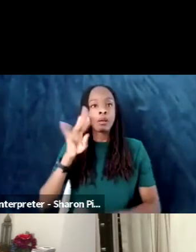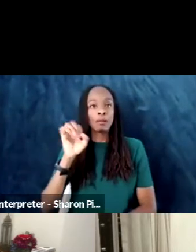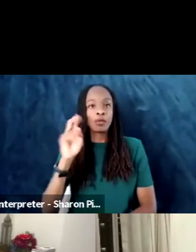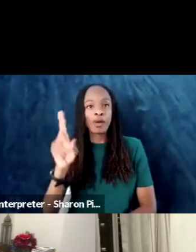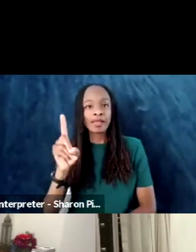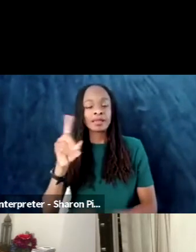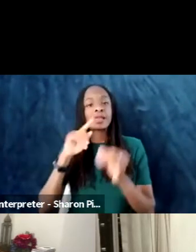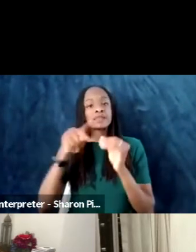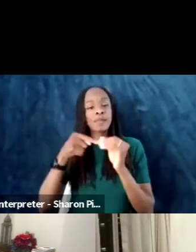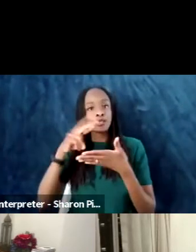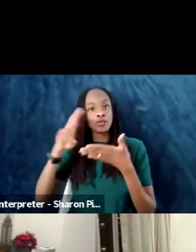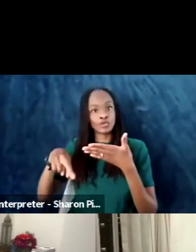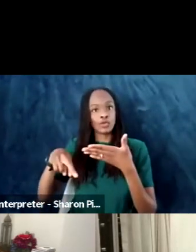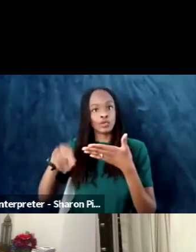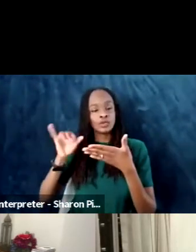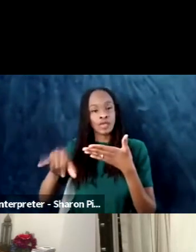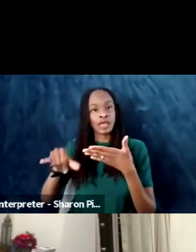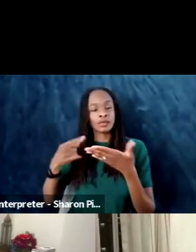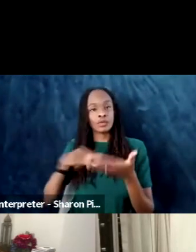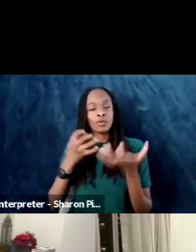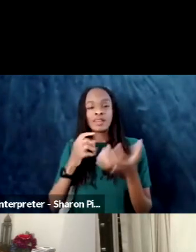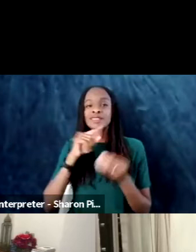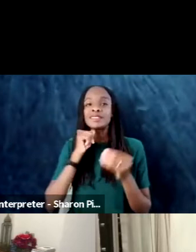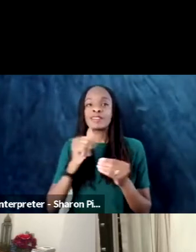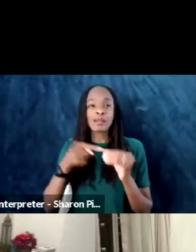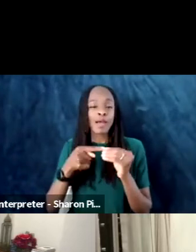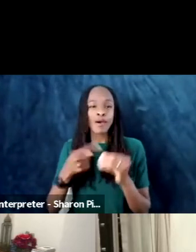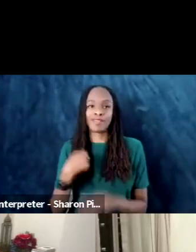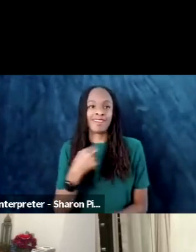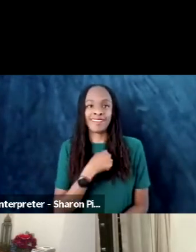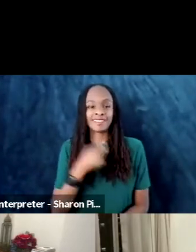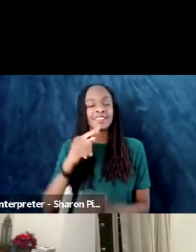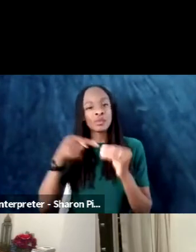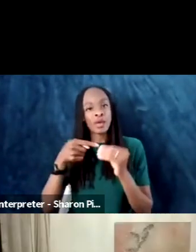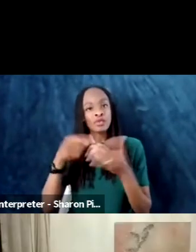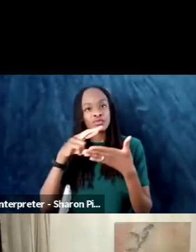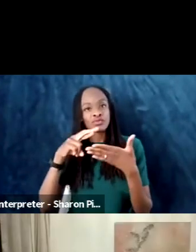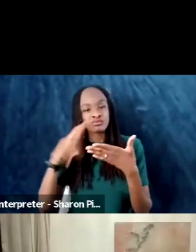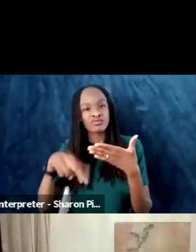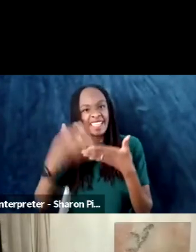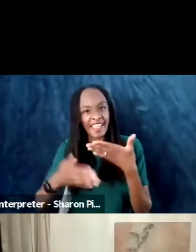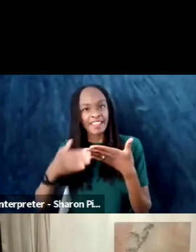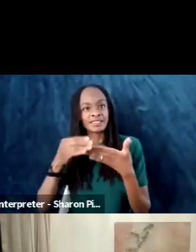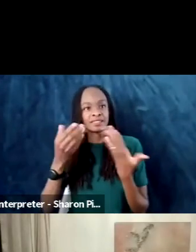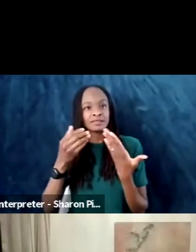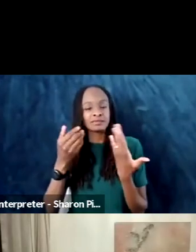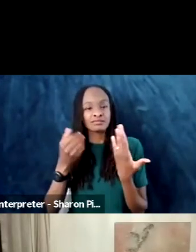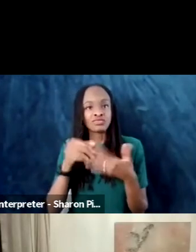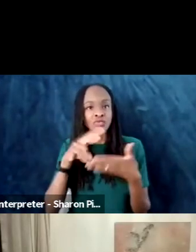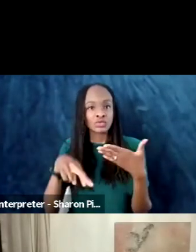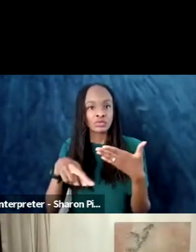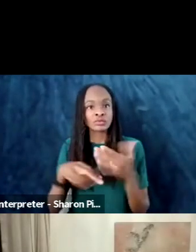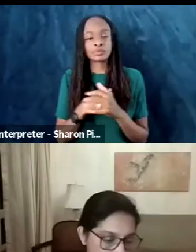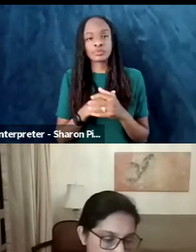will achieve. This isn't about us, this is about the end outcomes. And so inclusive marketing cannot be about PR for our own